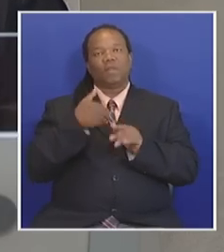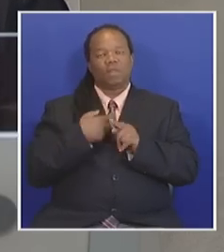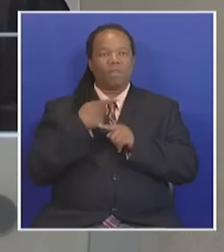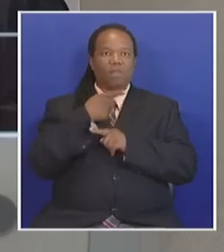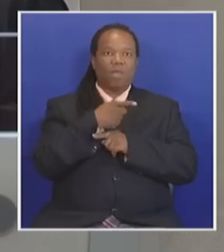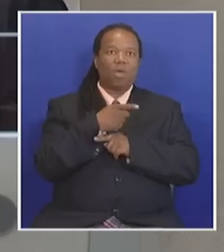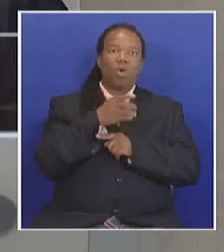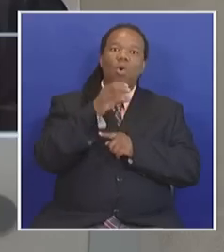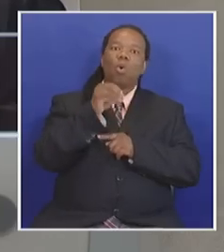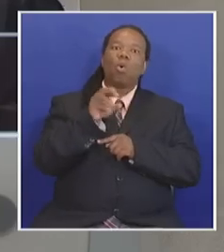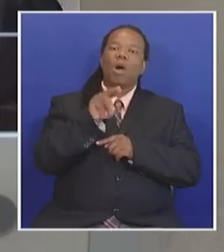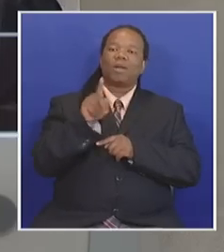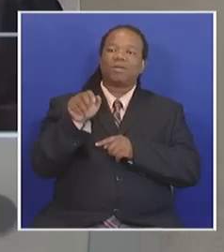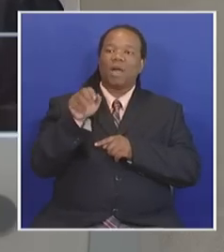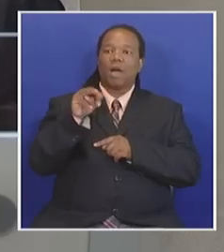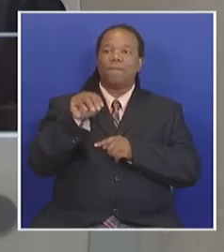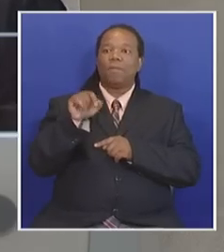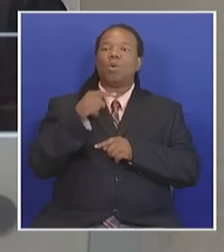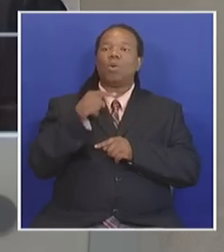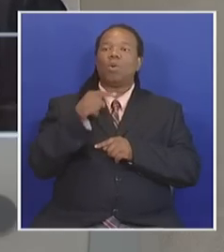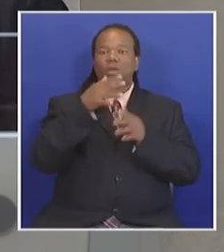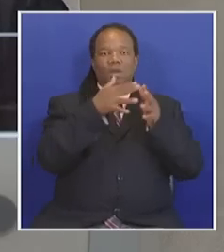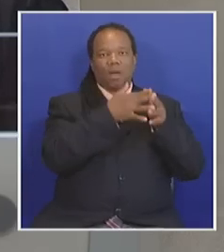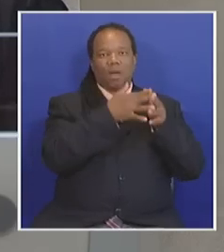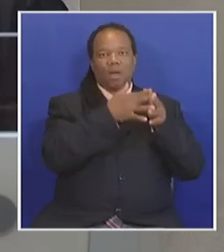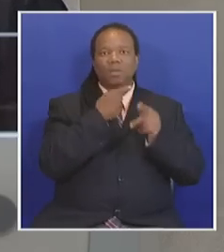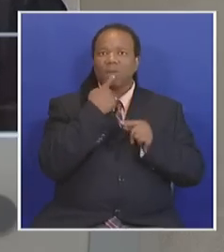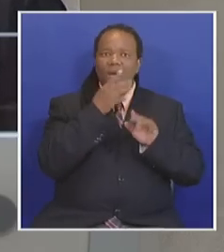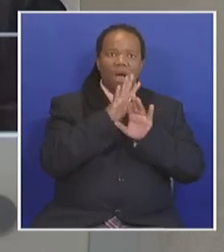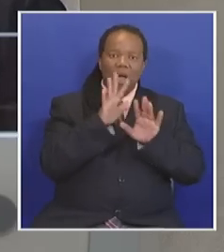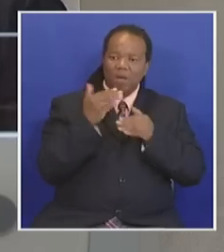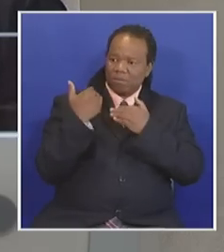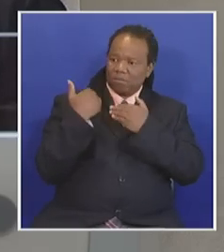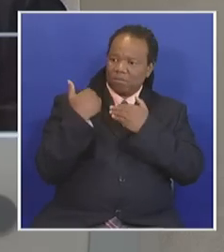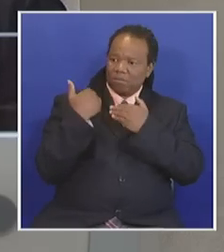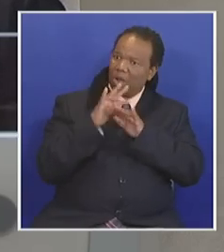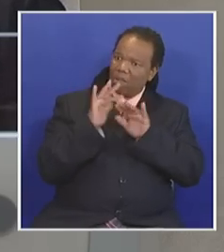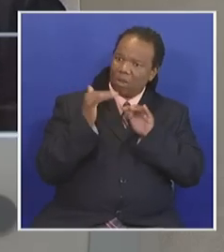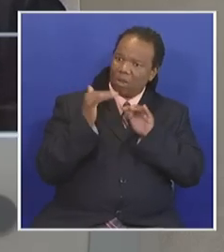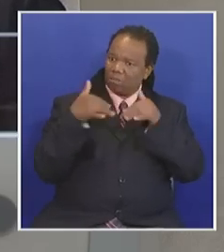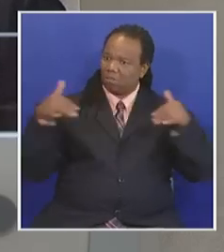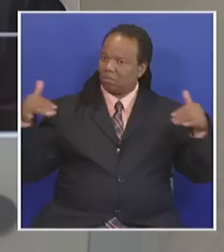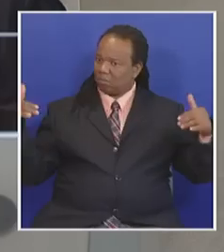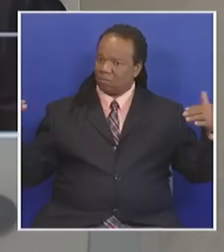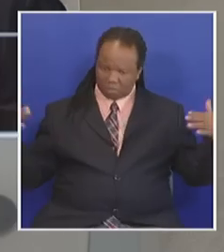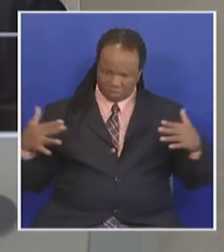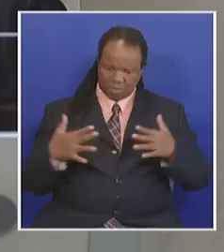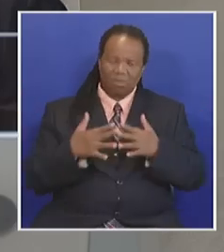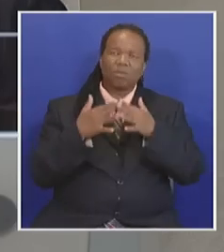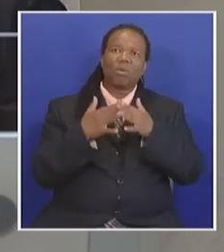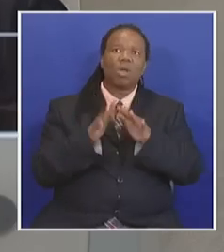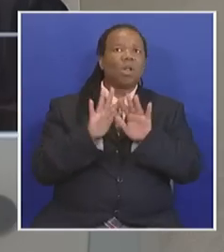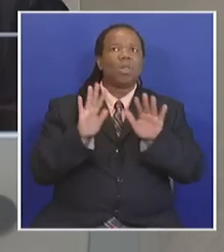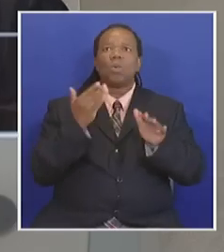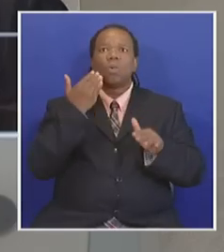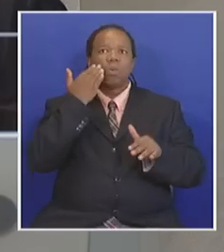said, "It is our responsibility to break down barriers of division and create a country where there will be neither whites nor